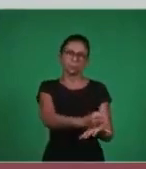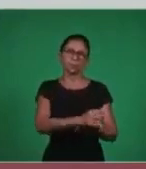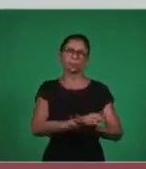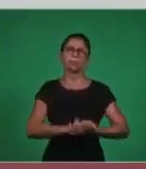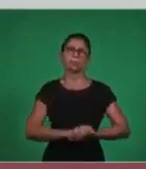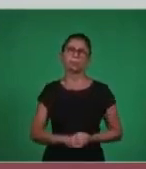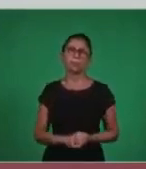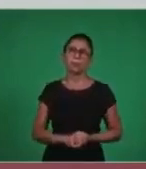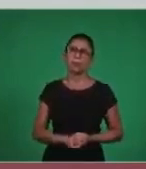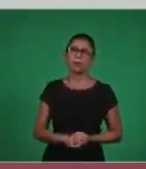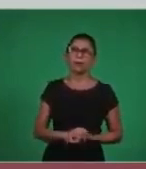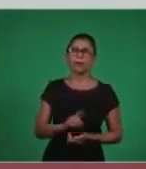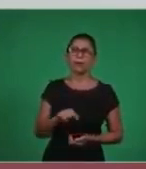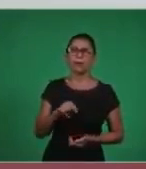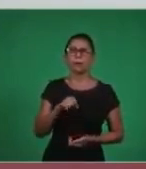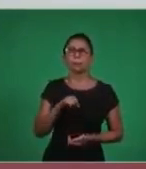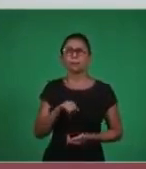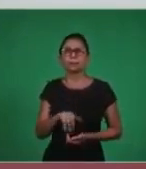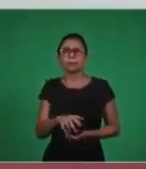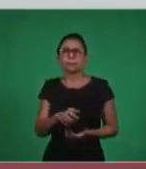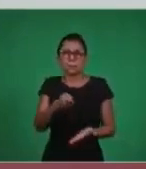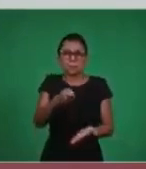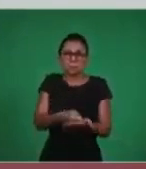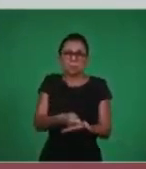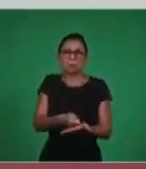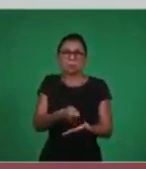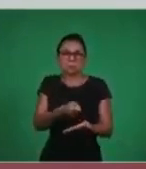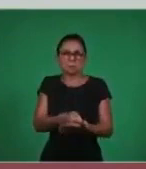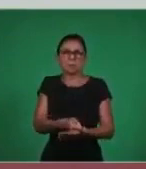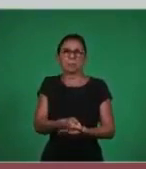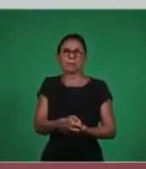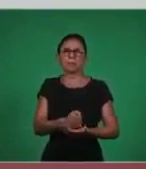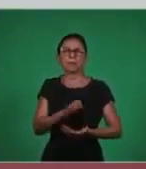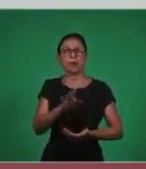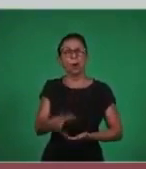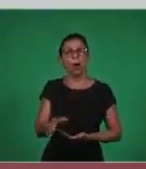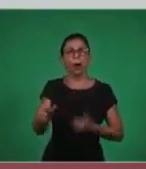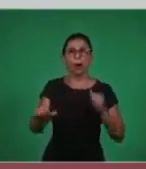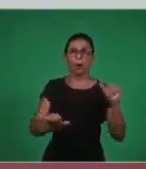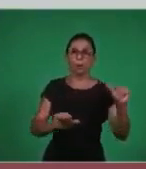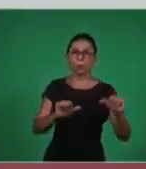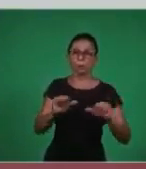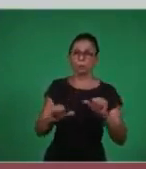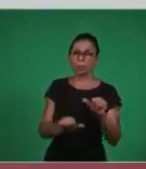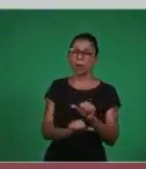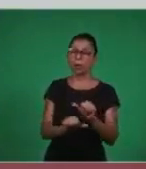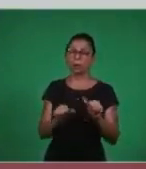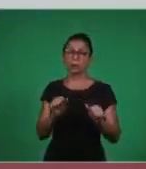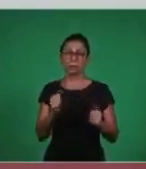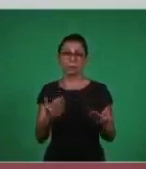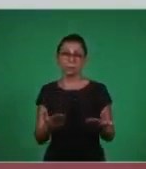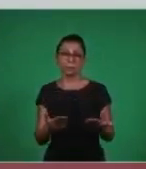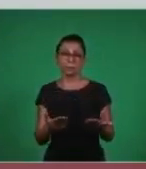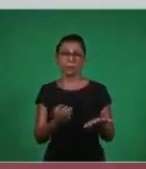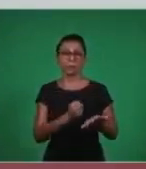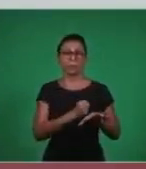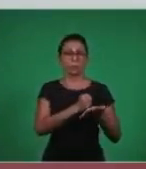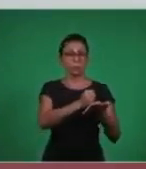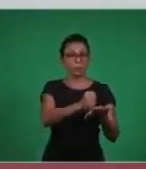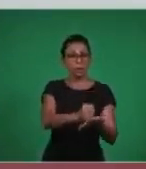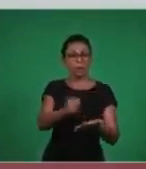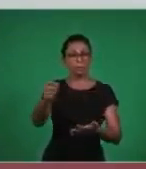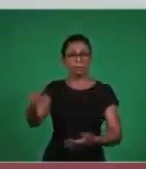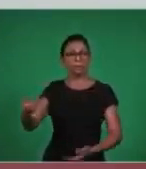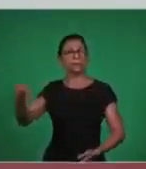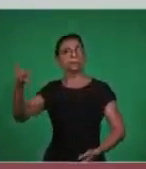a requirement that you make. We're going to give this in order for you to come to church. We're offering